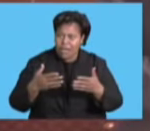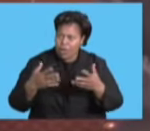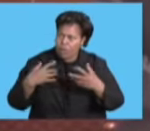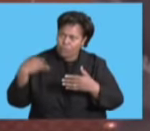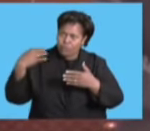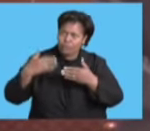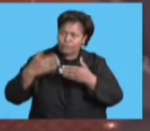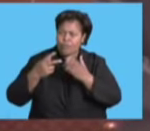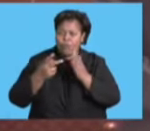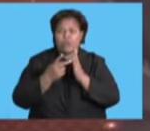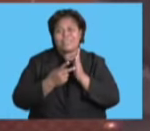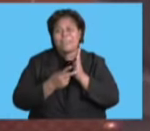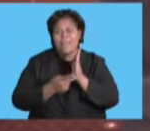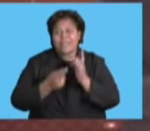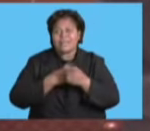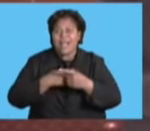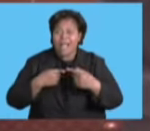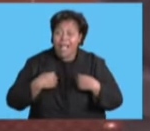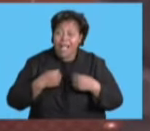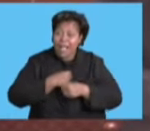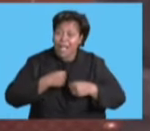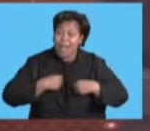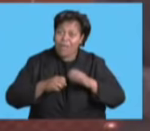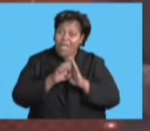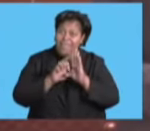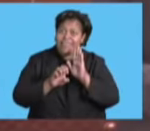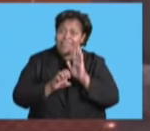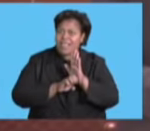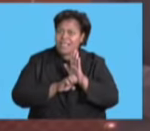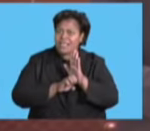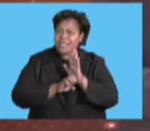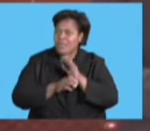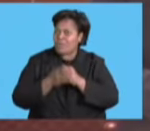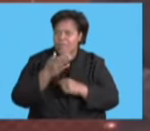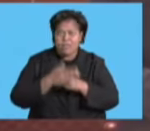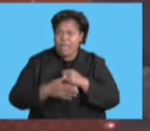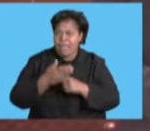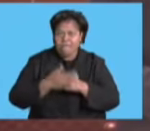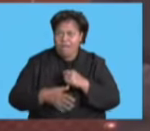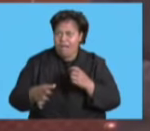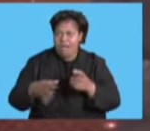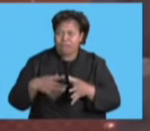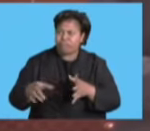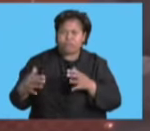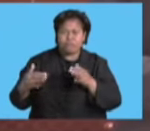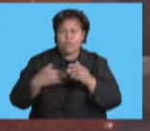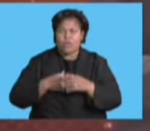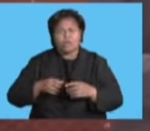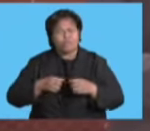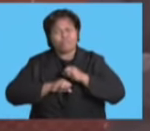our principles, our ethics, without for once shaking our fight for